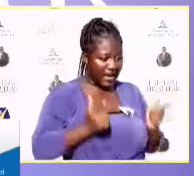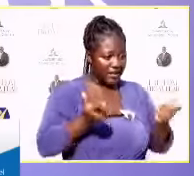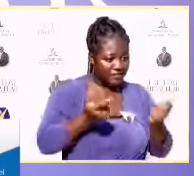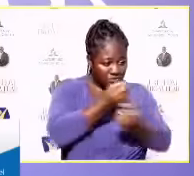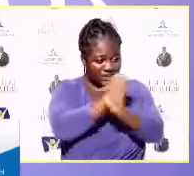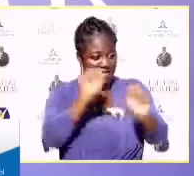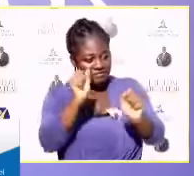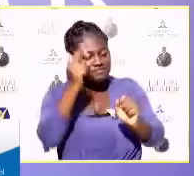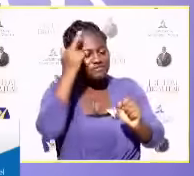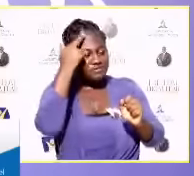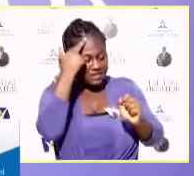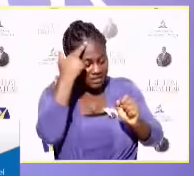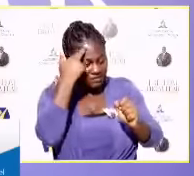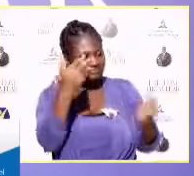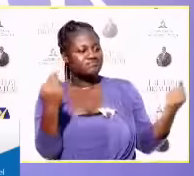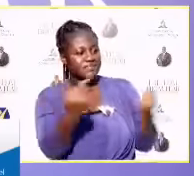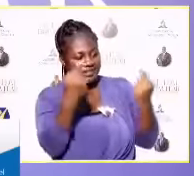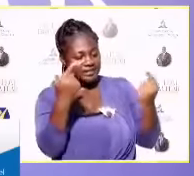sin.